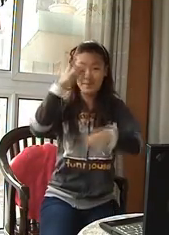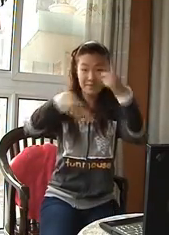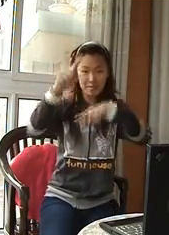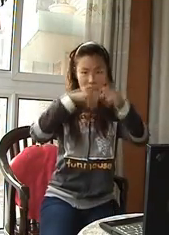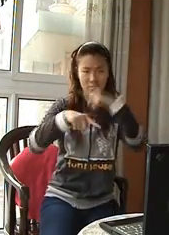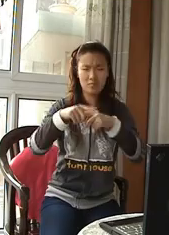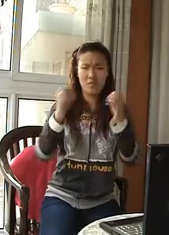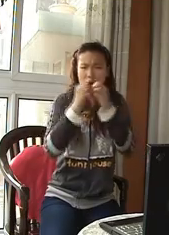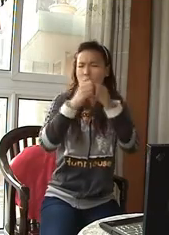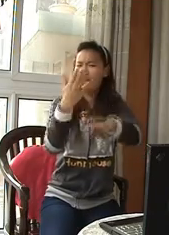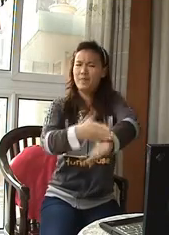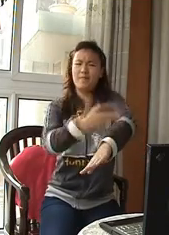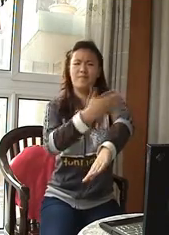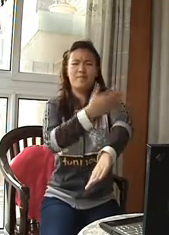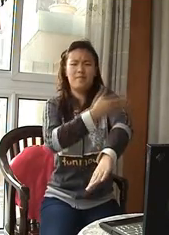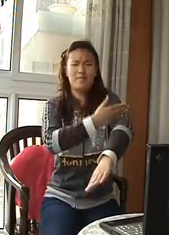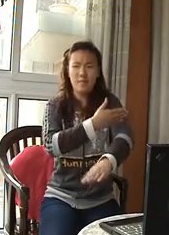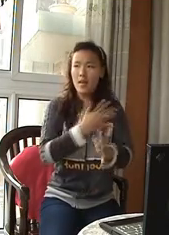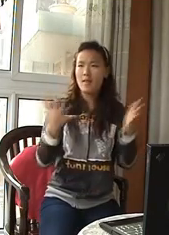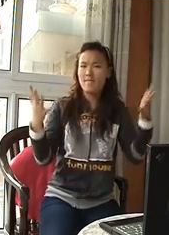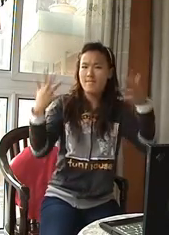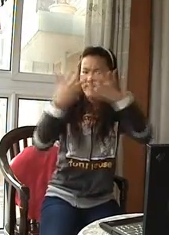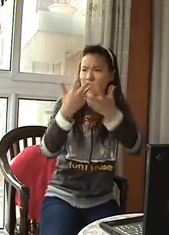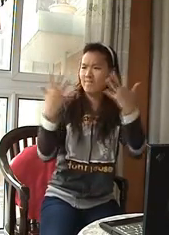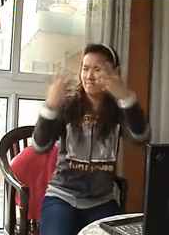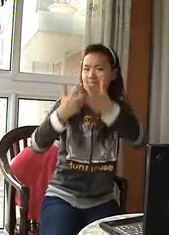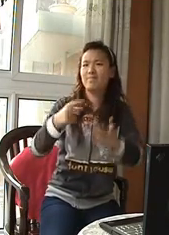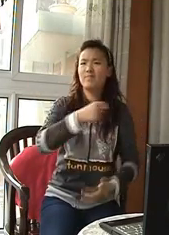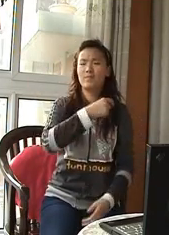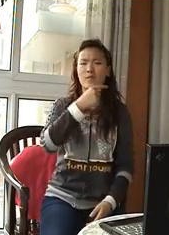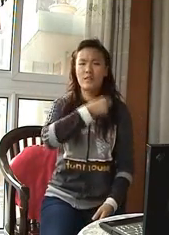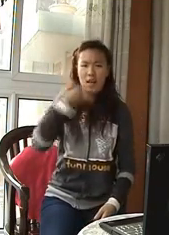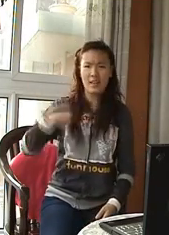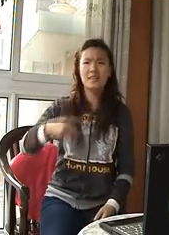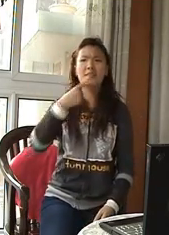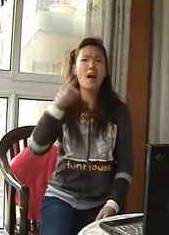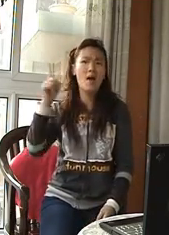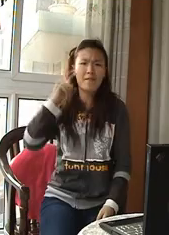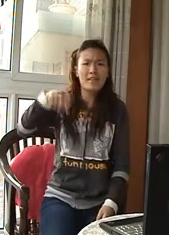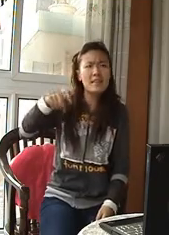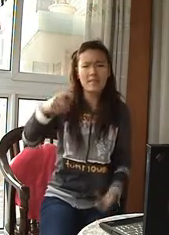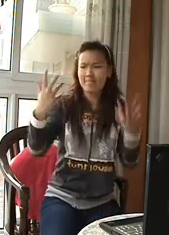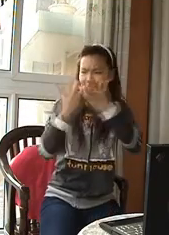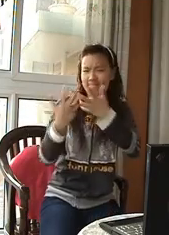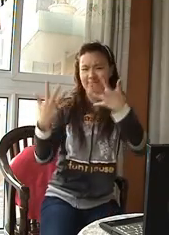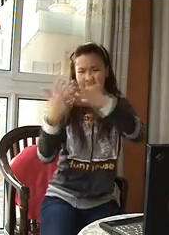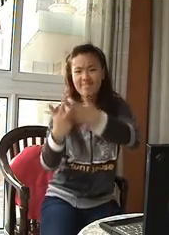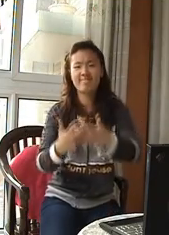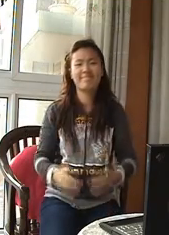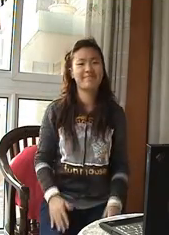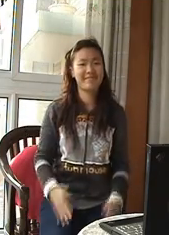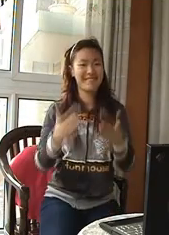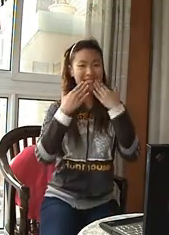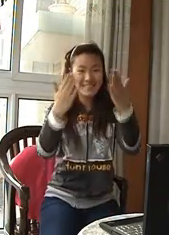download and install the plug-ins, browse effectively and independently the web. This research is sponsored